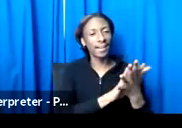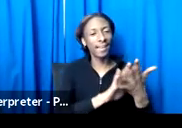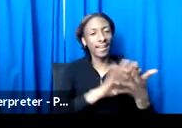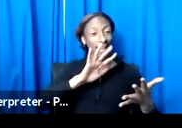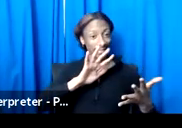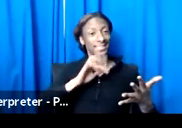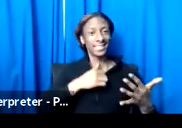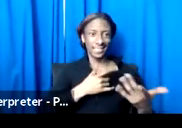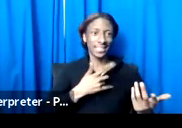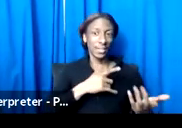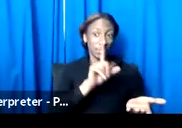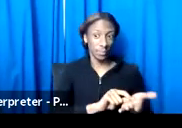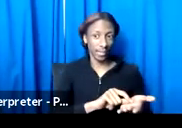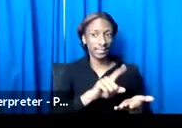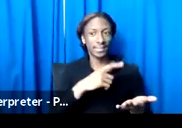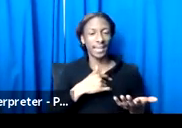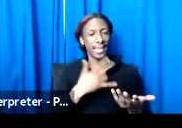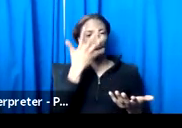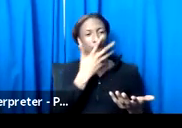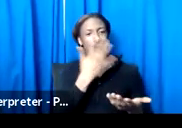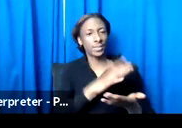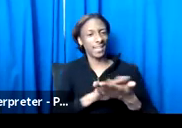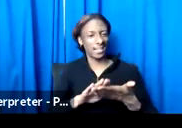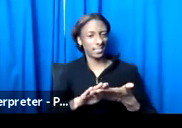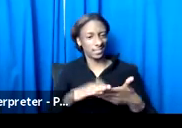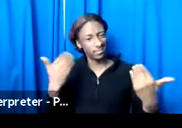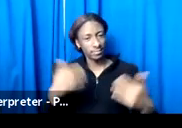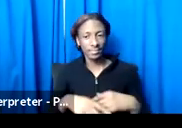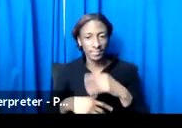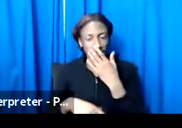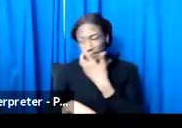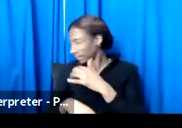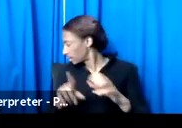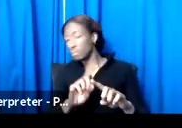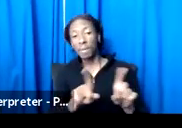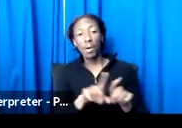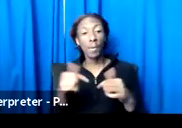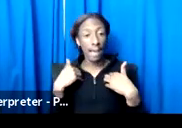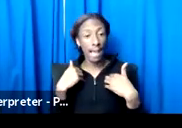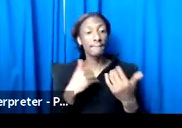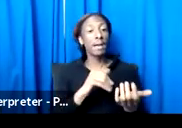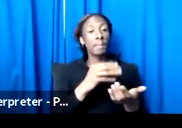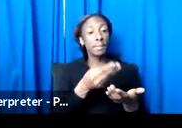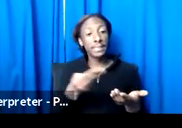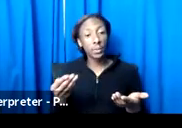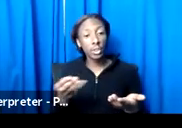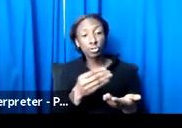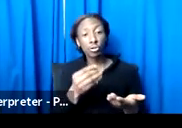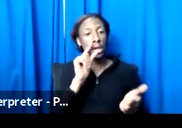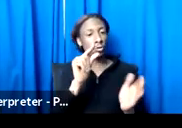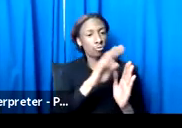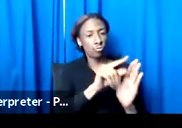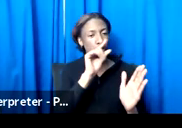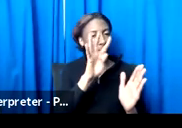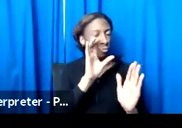they come out and looking nice and polished. But we have materials and graphics. Again, these are